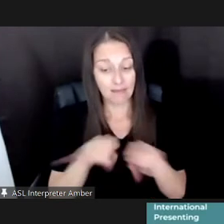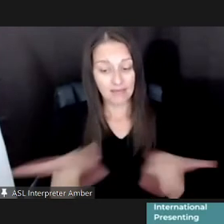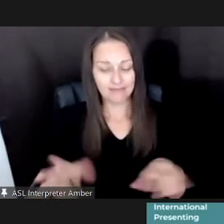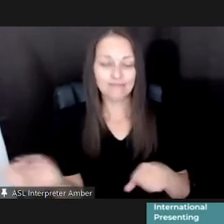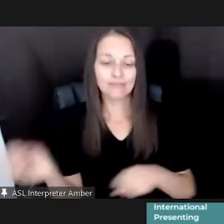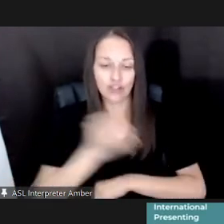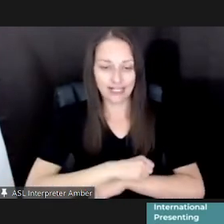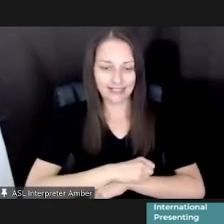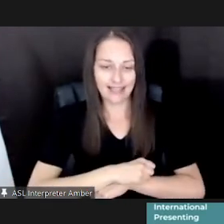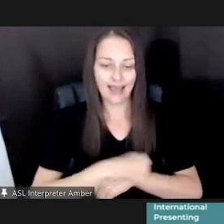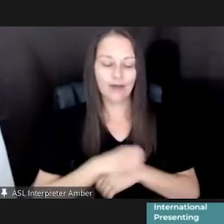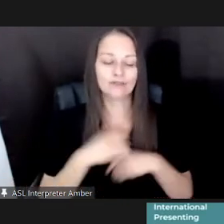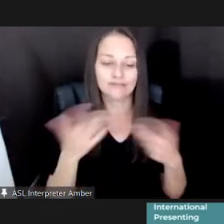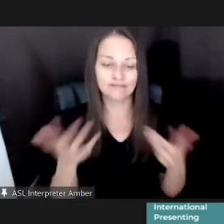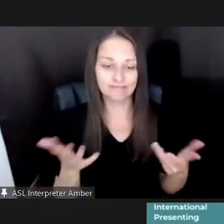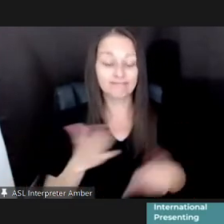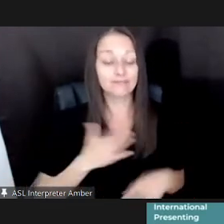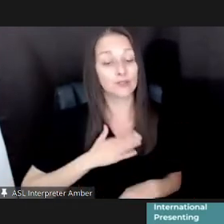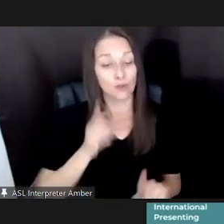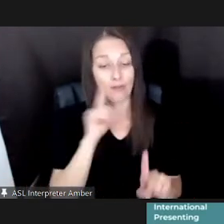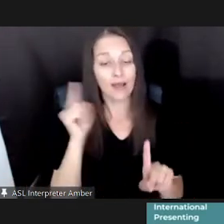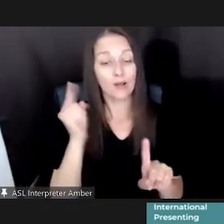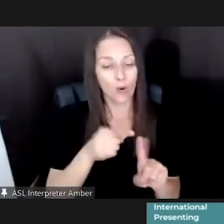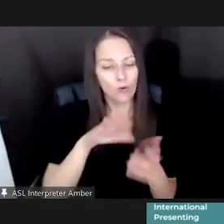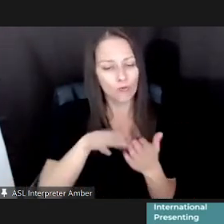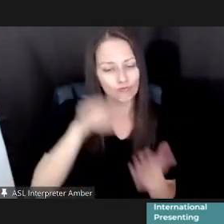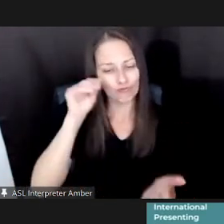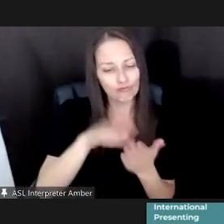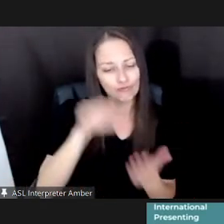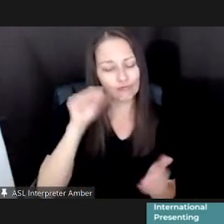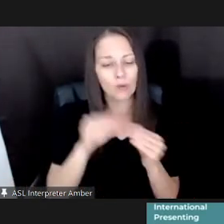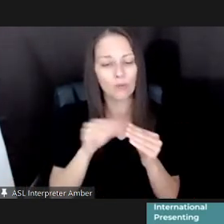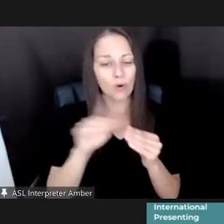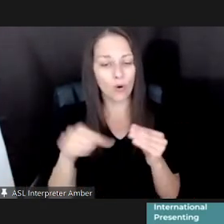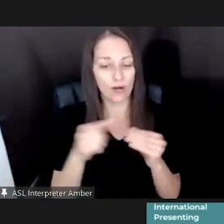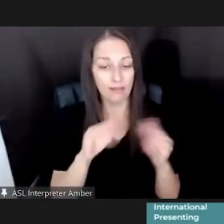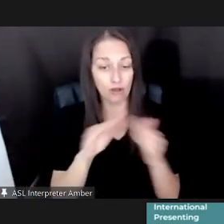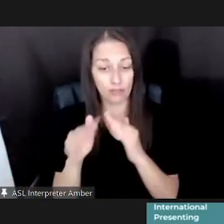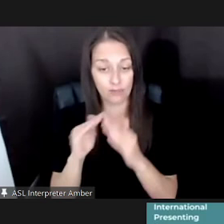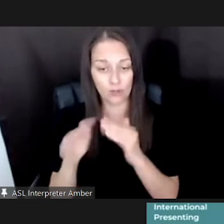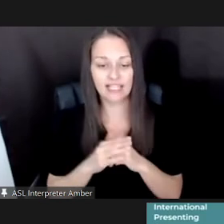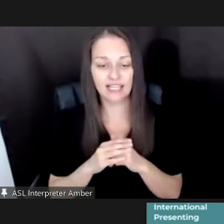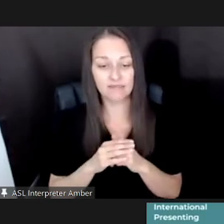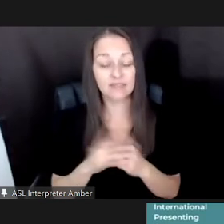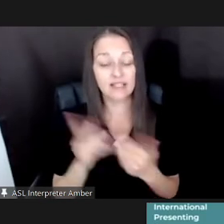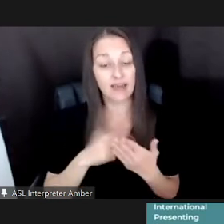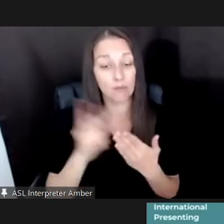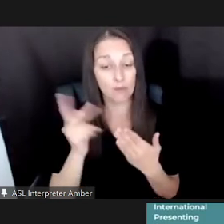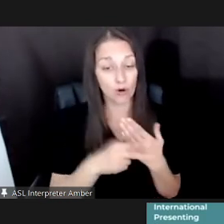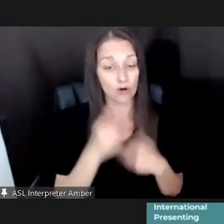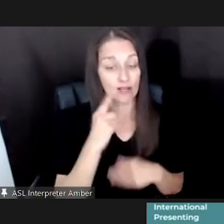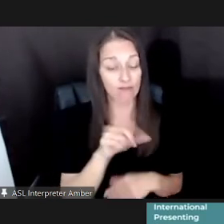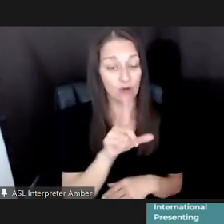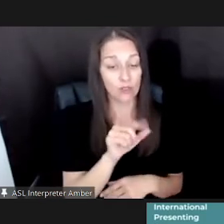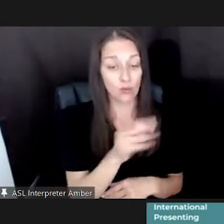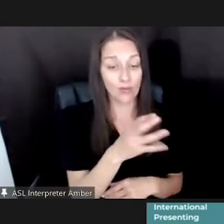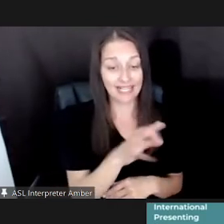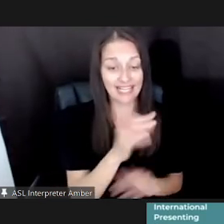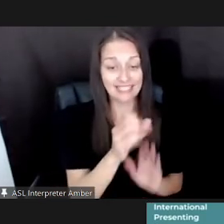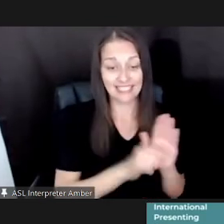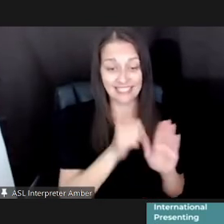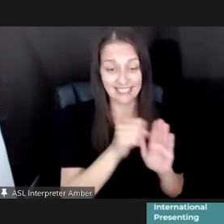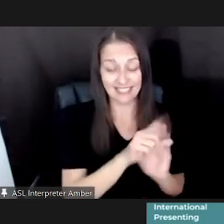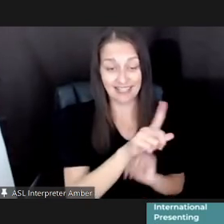is learning more about the community. I programmed the 2019-20 season while still in LA, and also